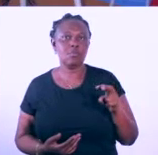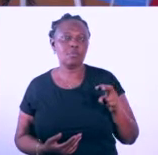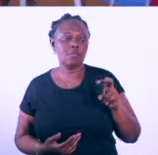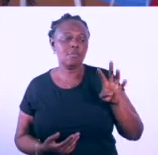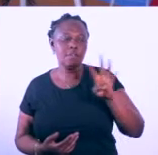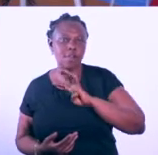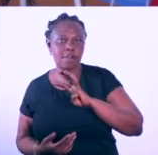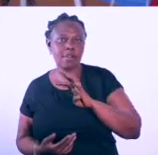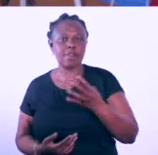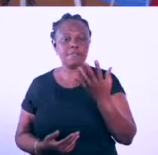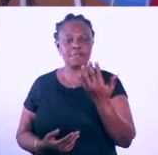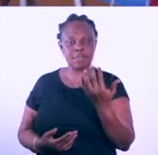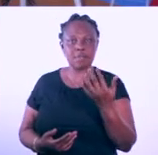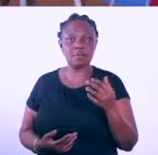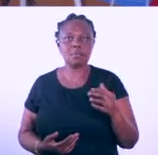450.